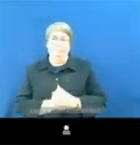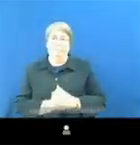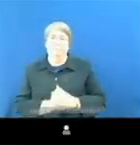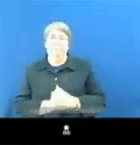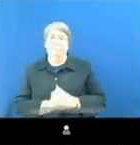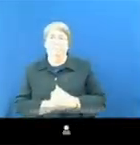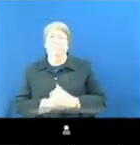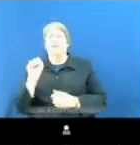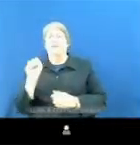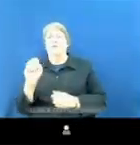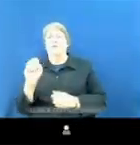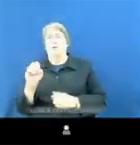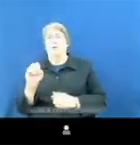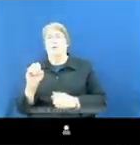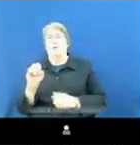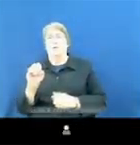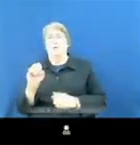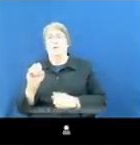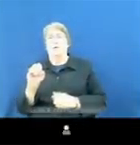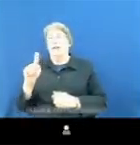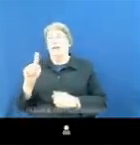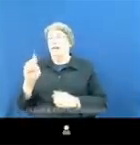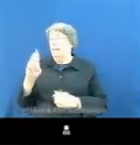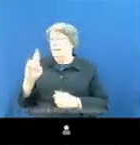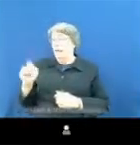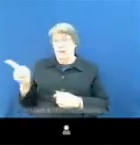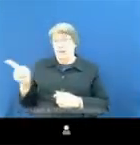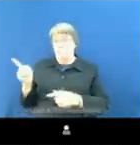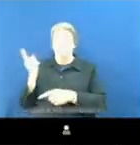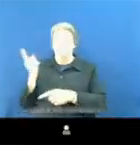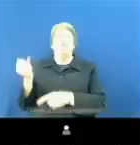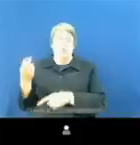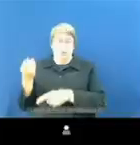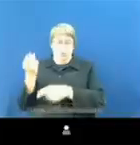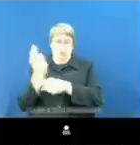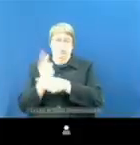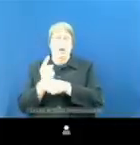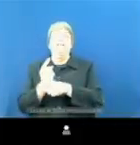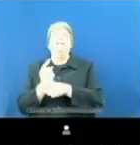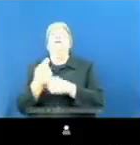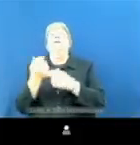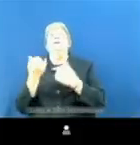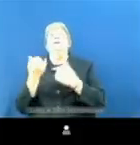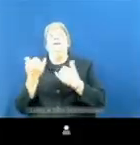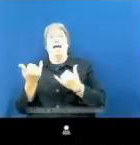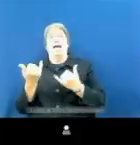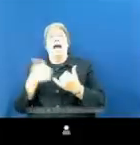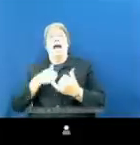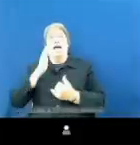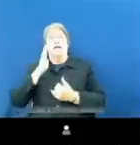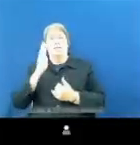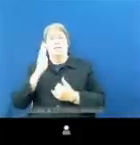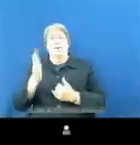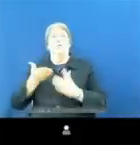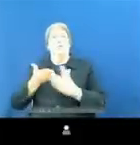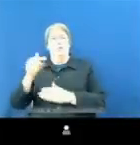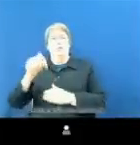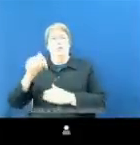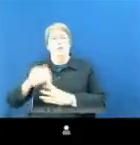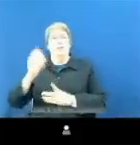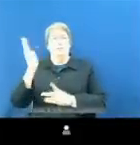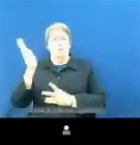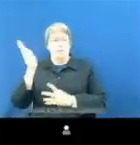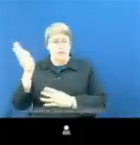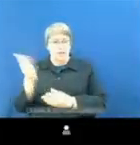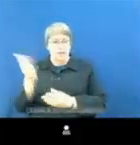So Carrie was correct. I'm going to go through this presentation,